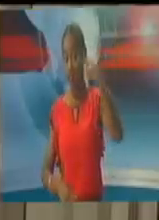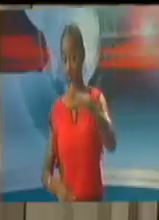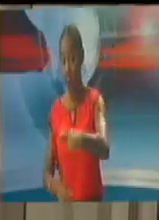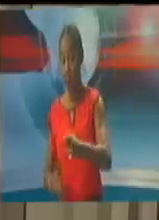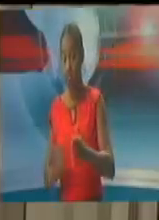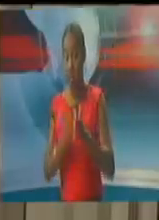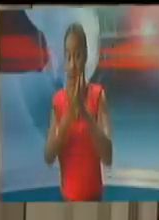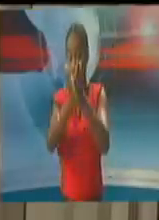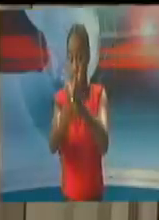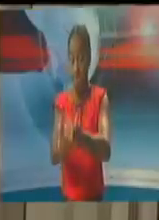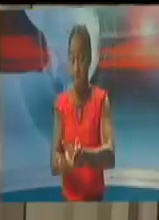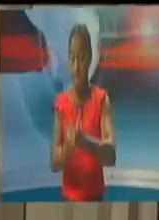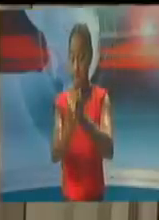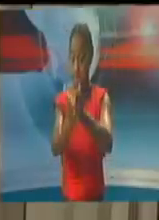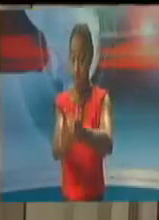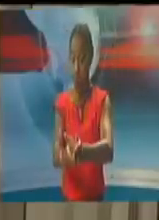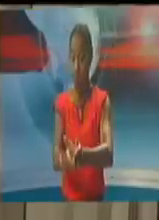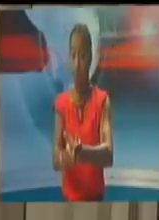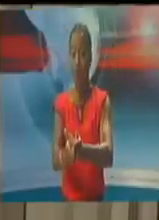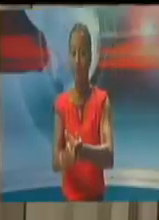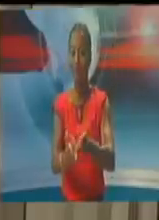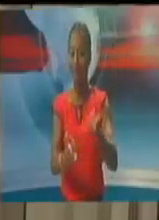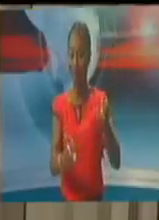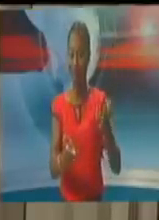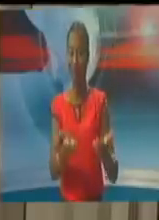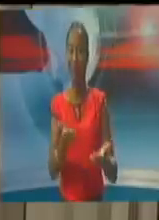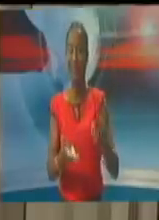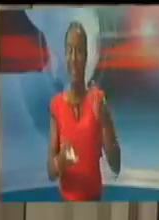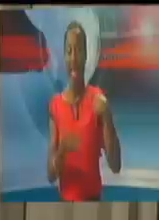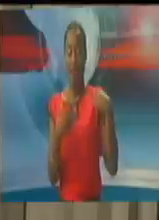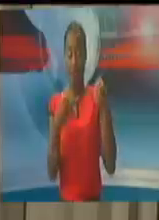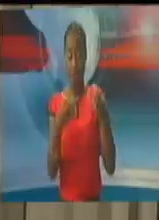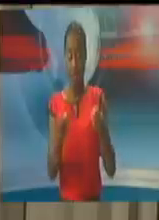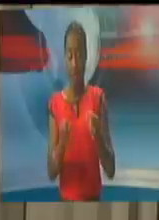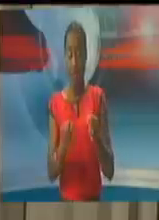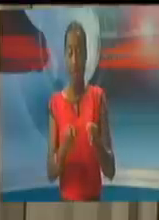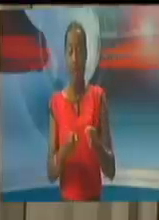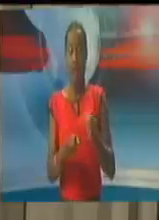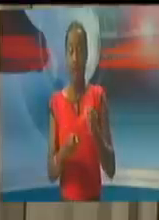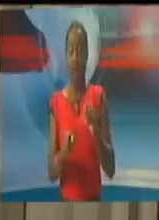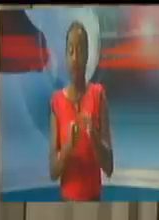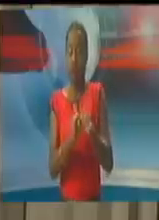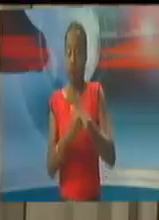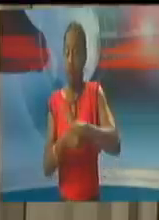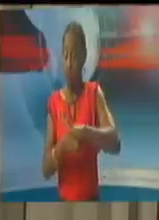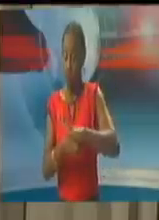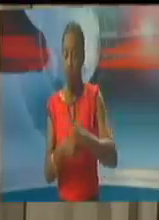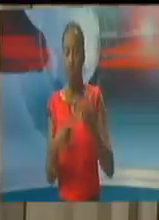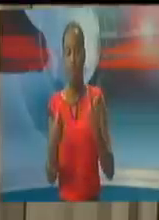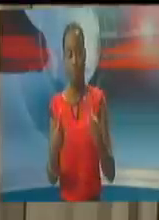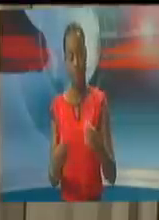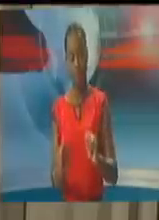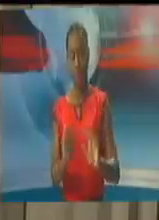ships, those are the nest beds, potentially, of reimportation of this virus, and that is what we're seeking to